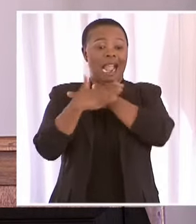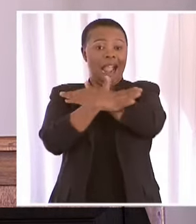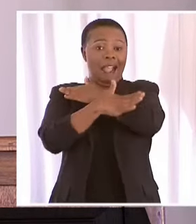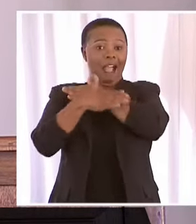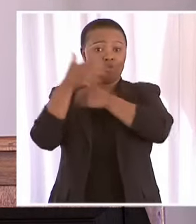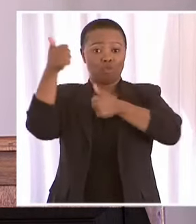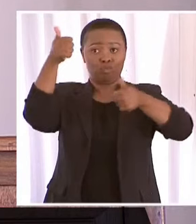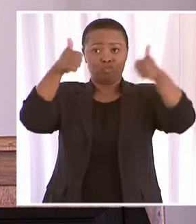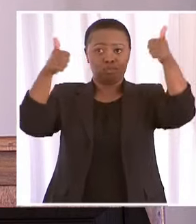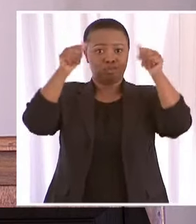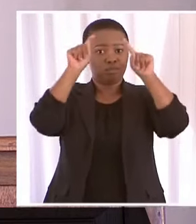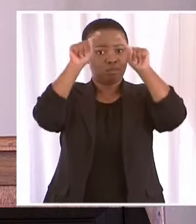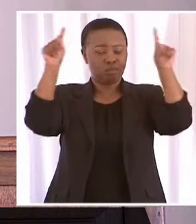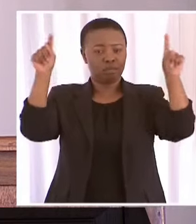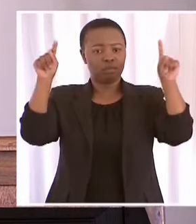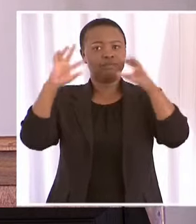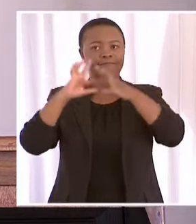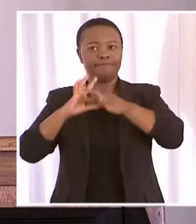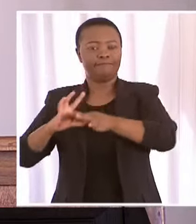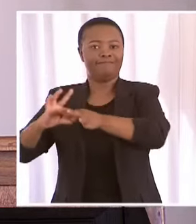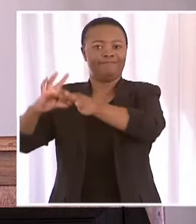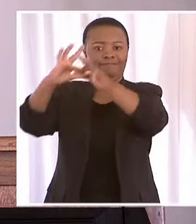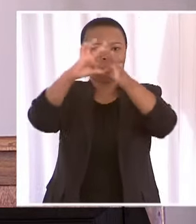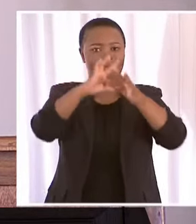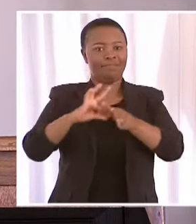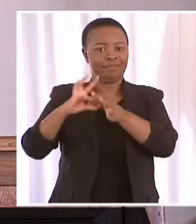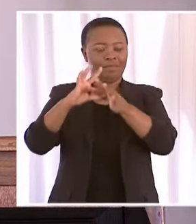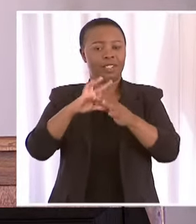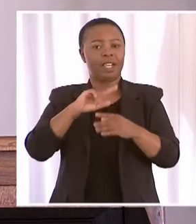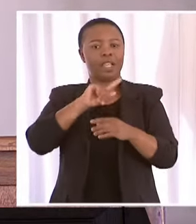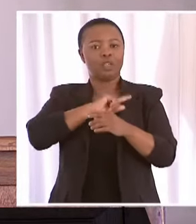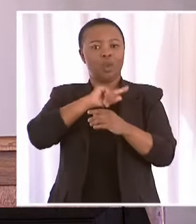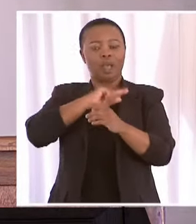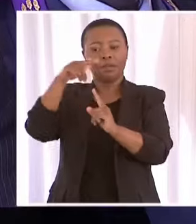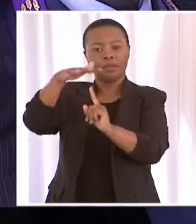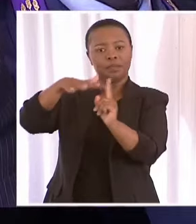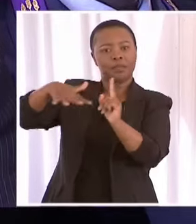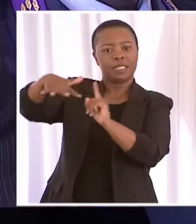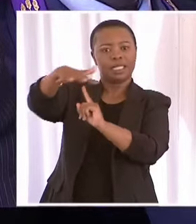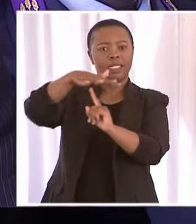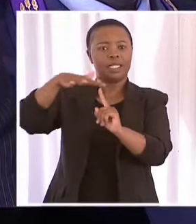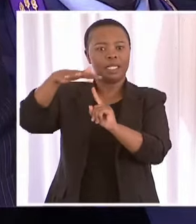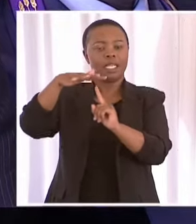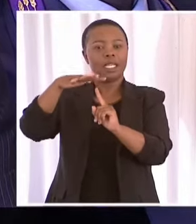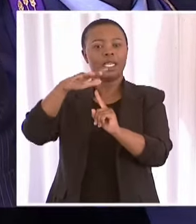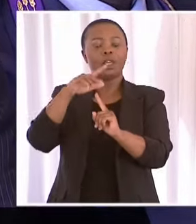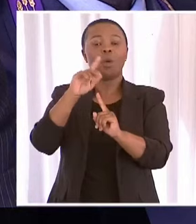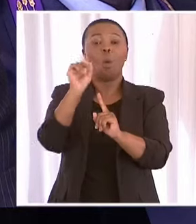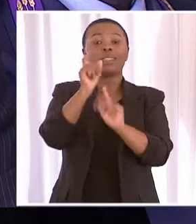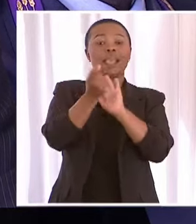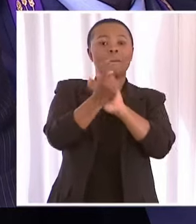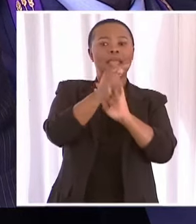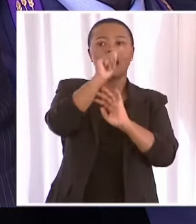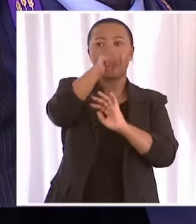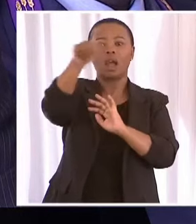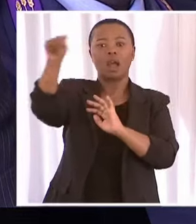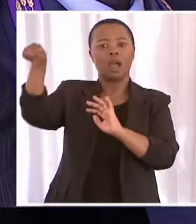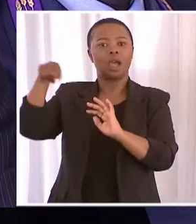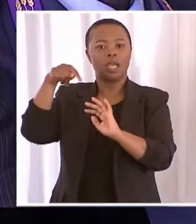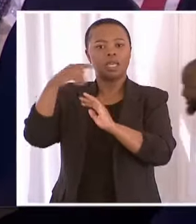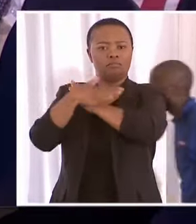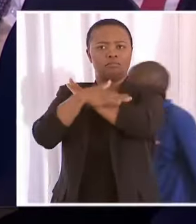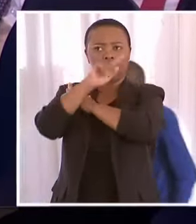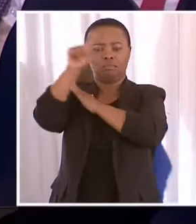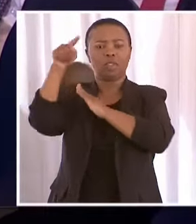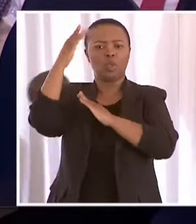regions, hence his deep understanding of geographical realities. He knew and